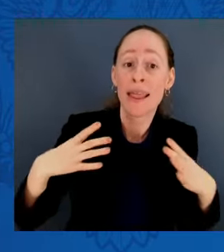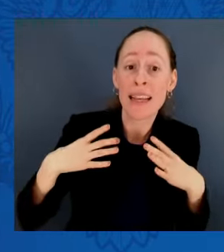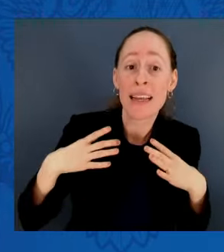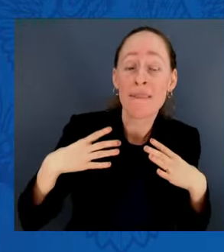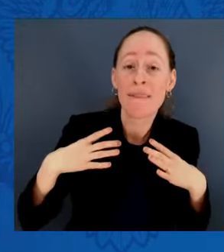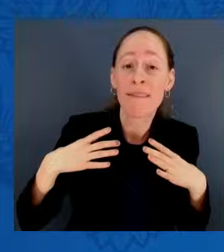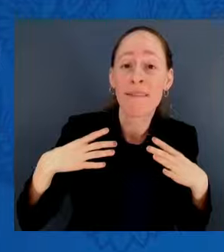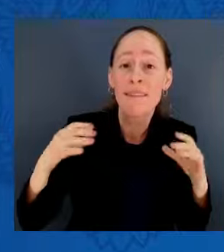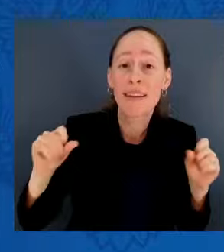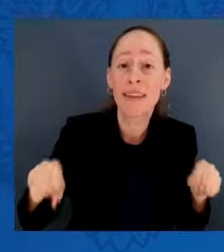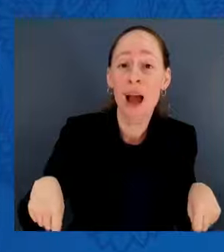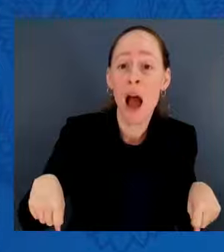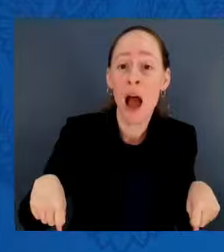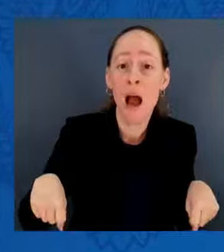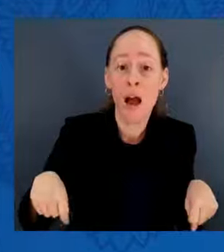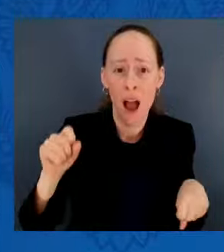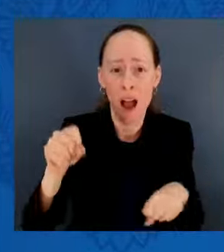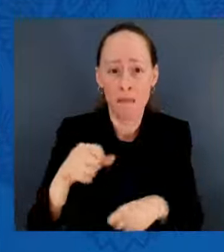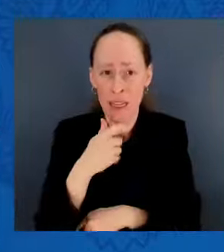member.